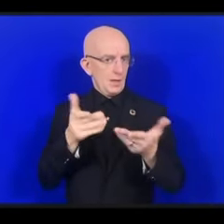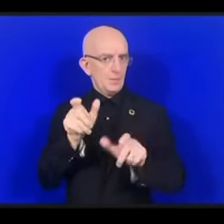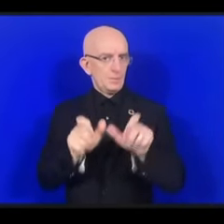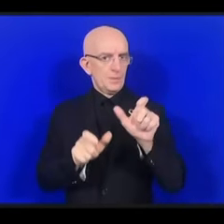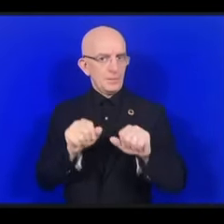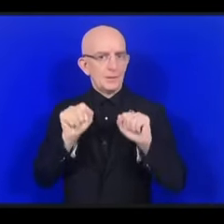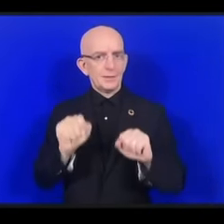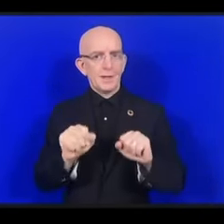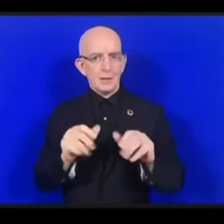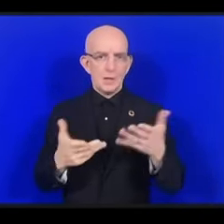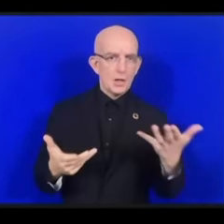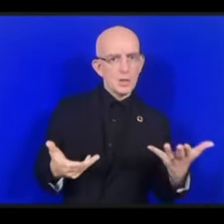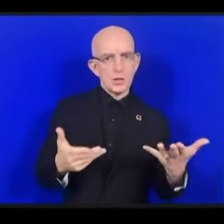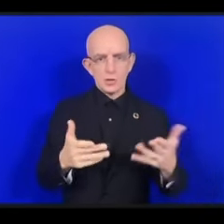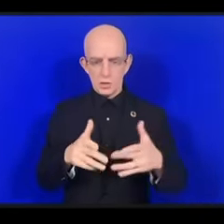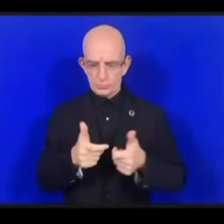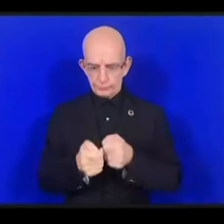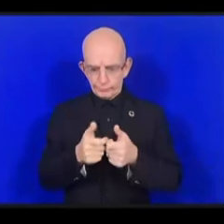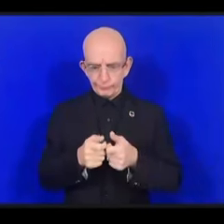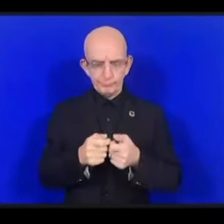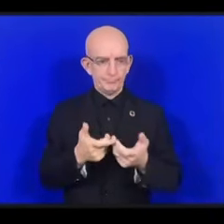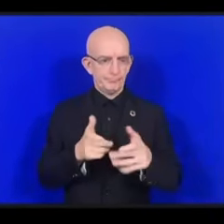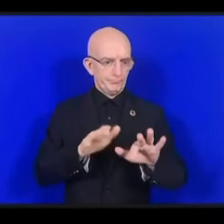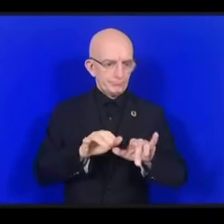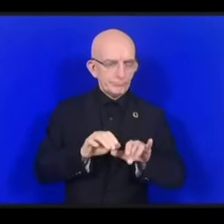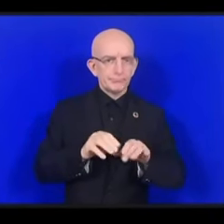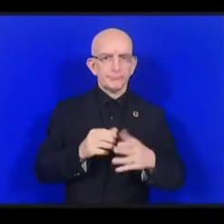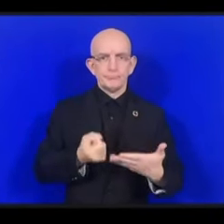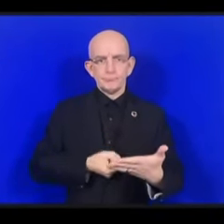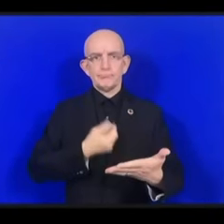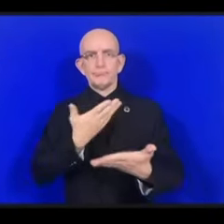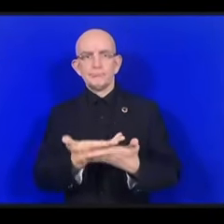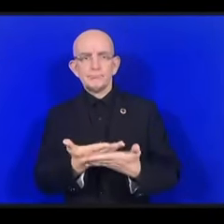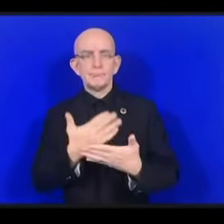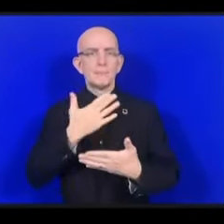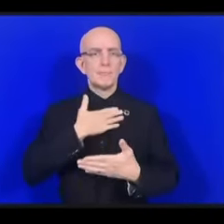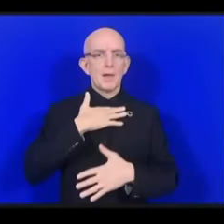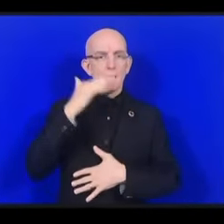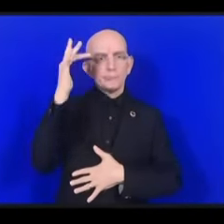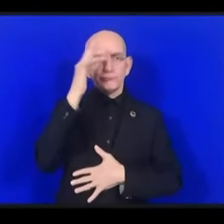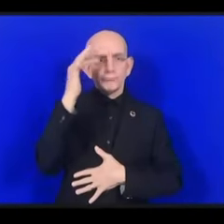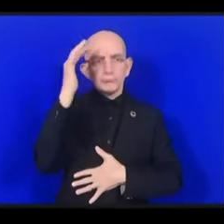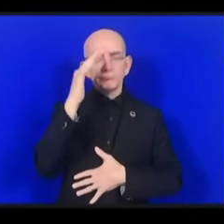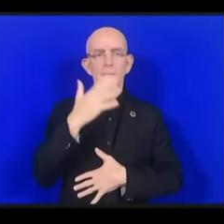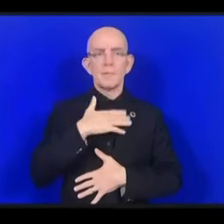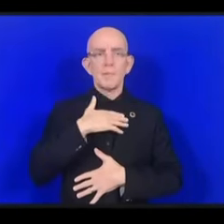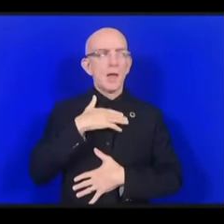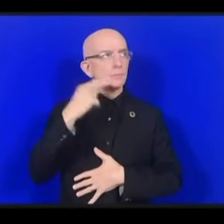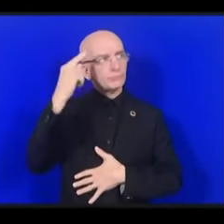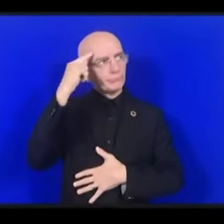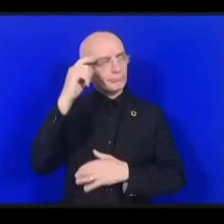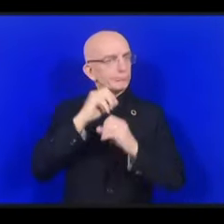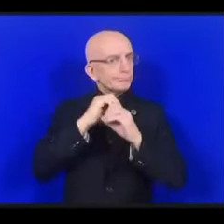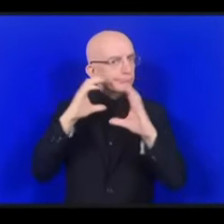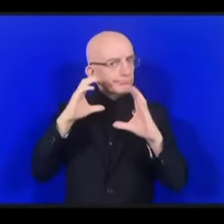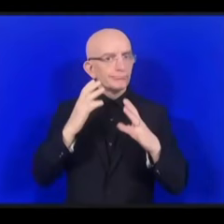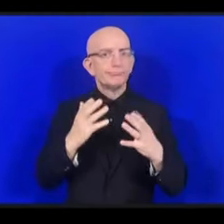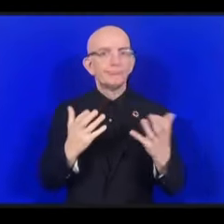Despite the efforts from the world's largest internet players to make the